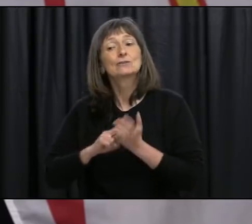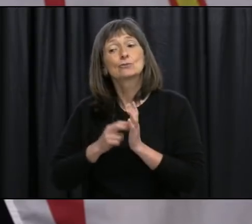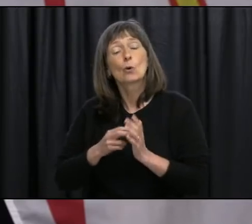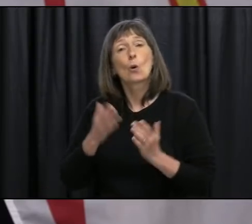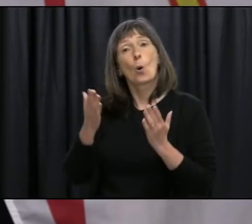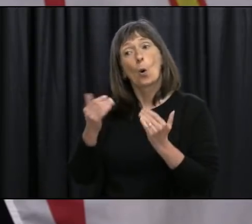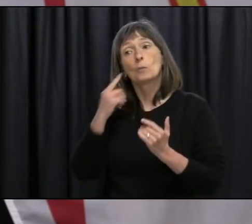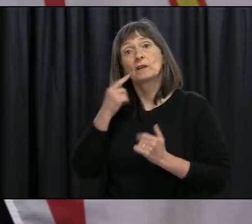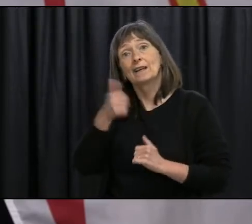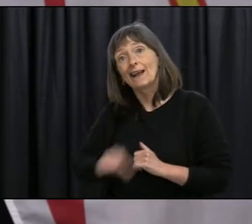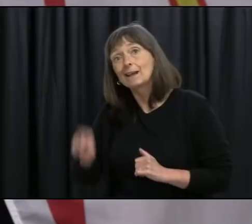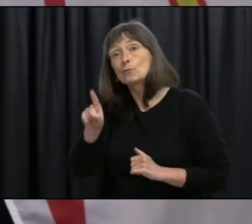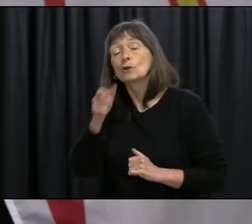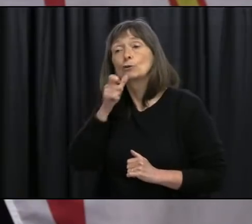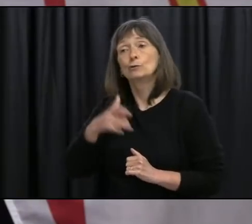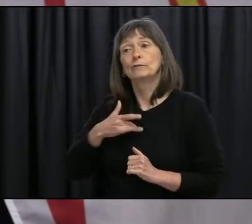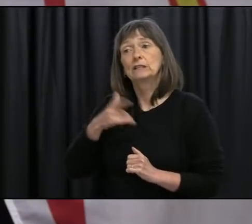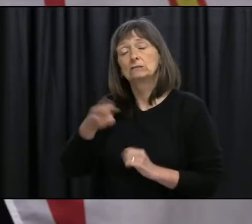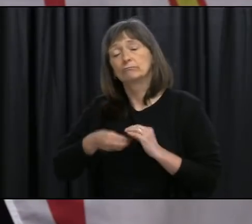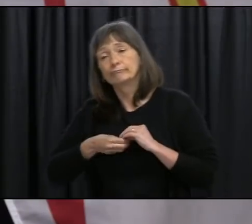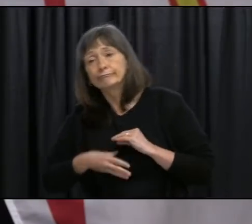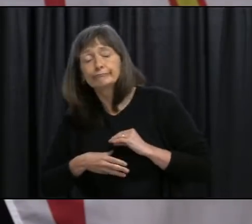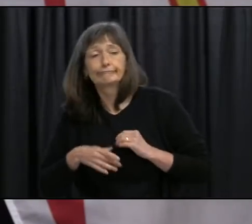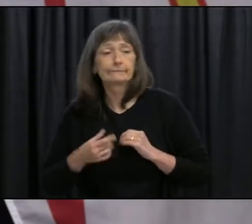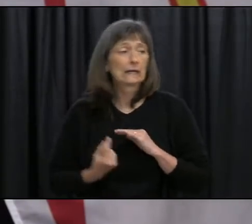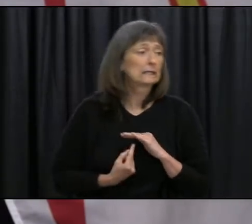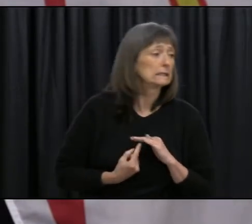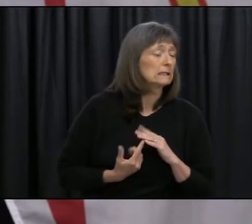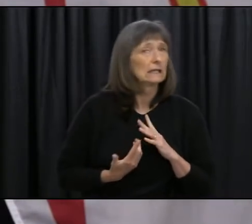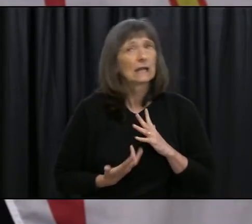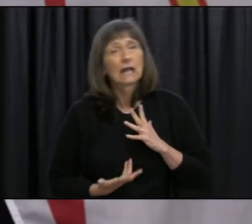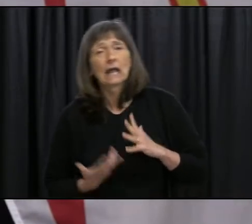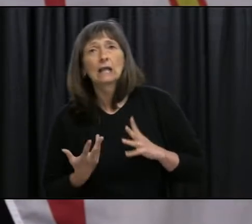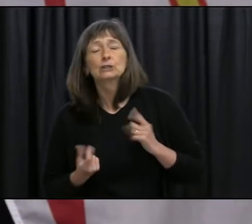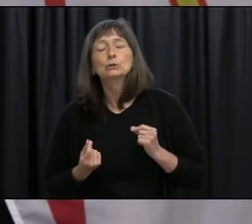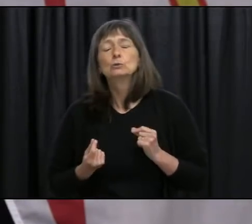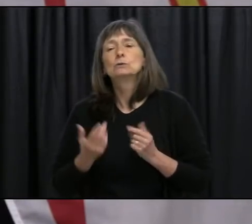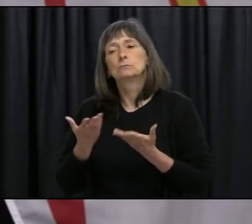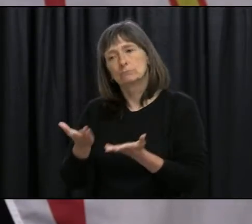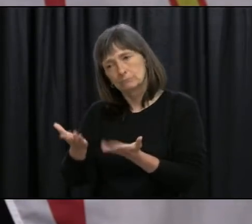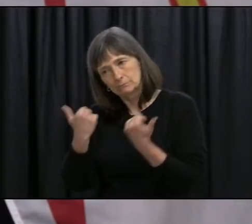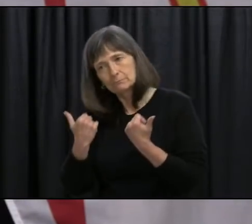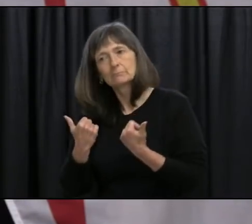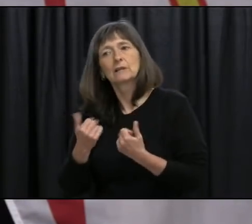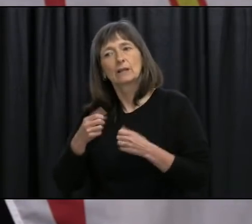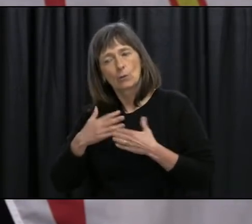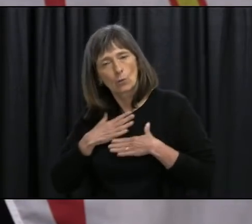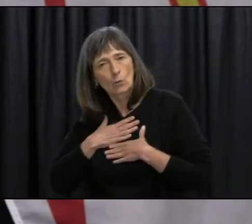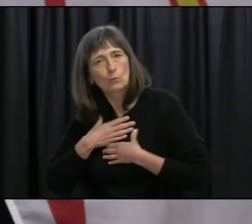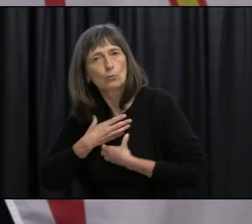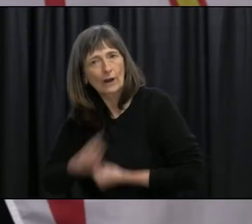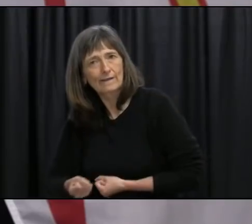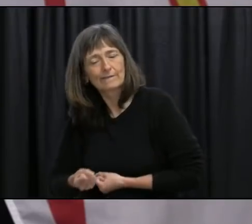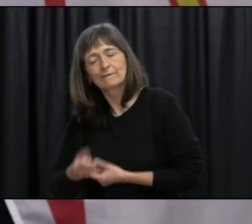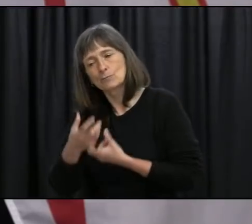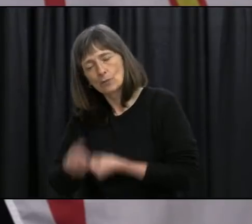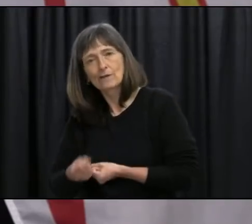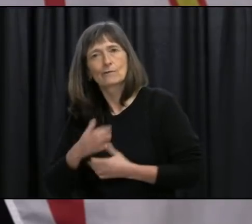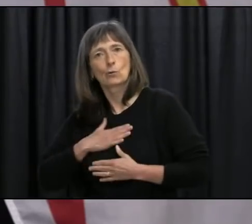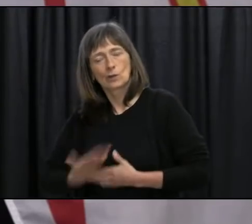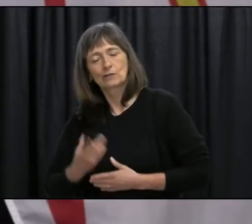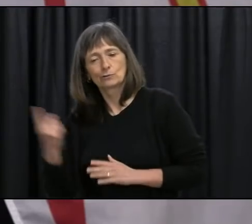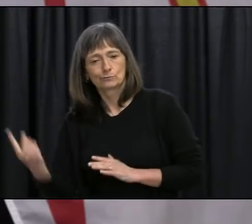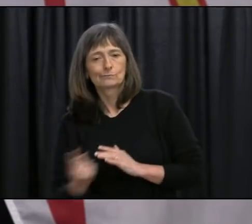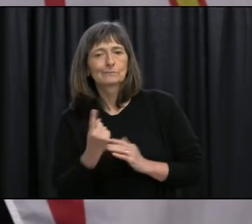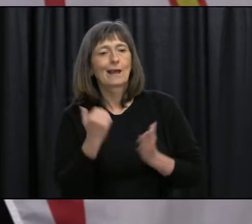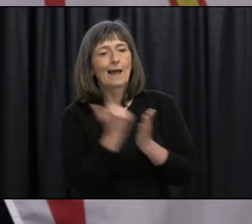if they come forward and seek help and support. So as a recap, for those who may have just joined, we have no new cases since yesterday's media